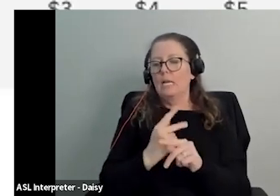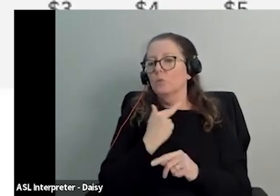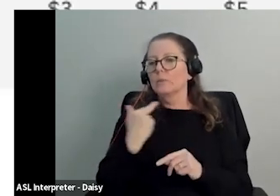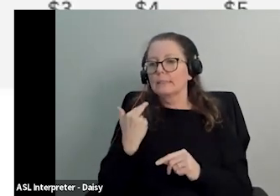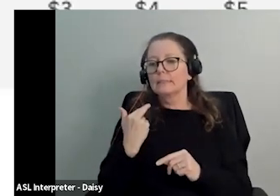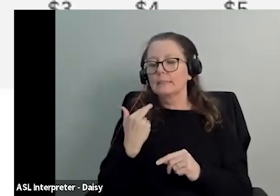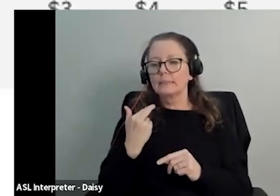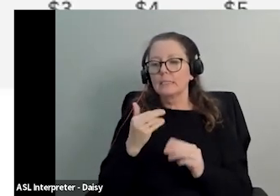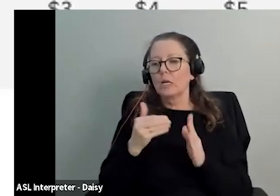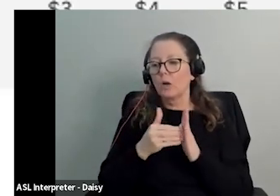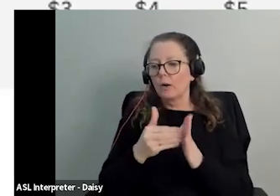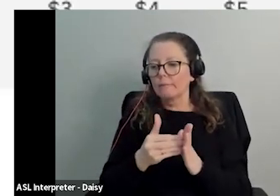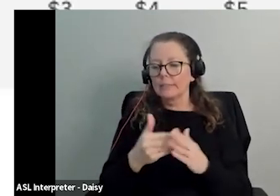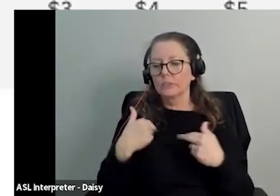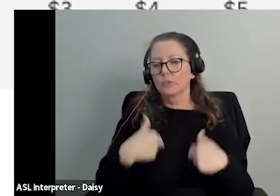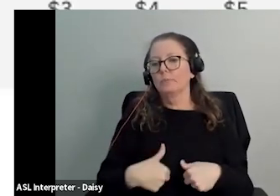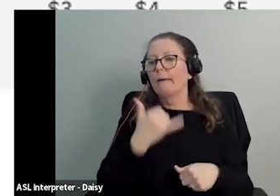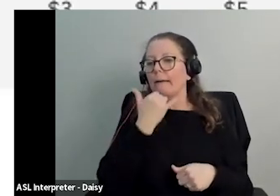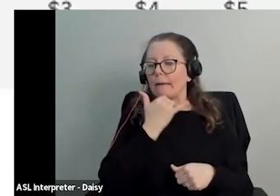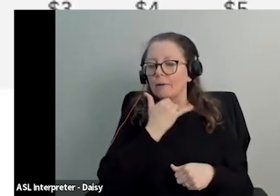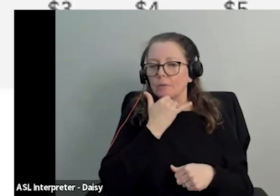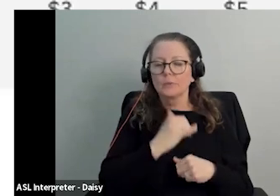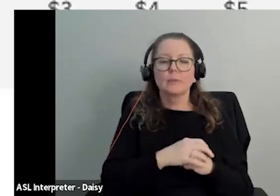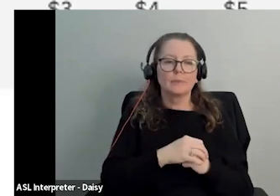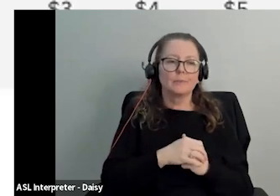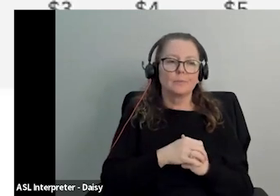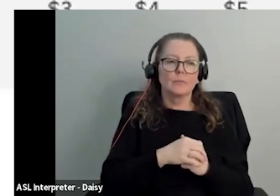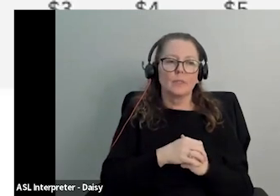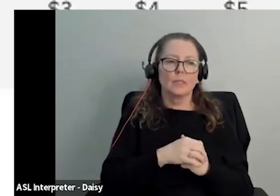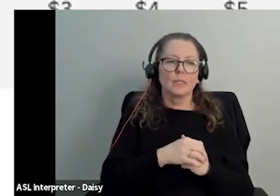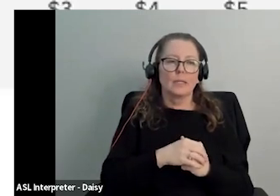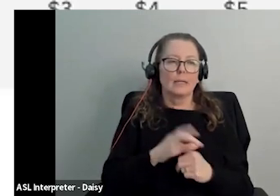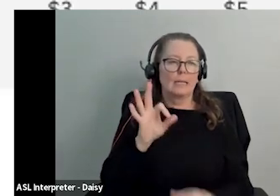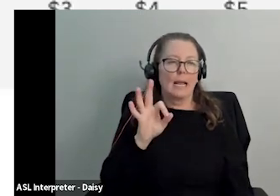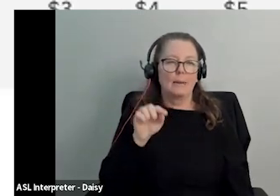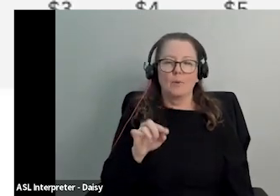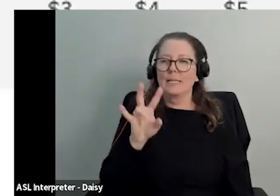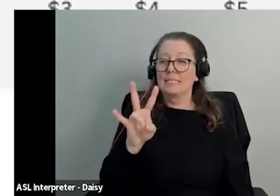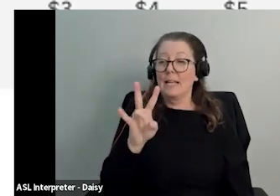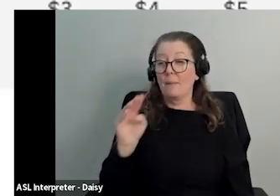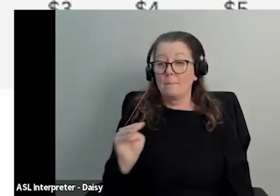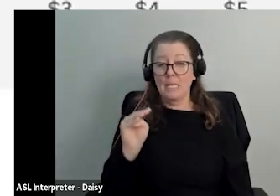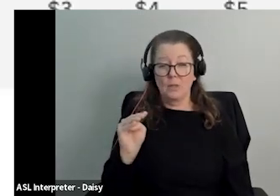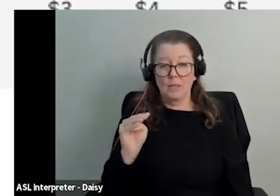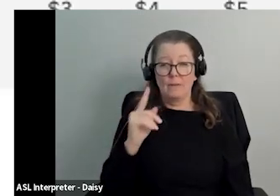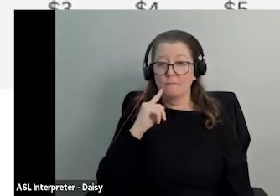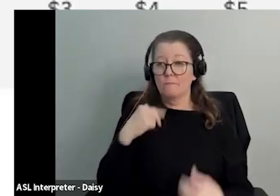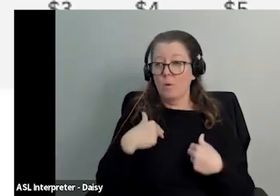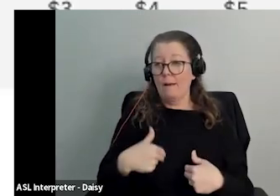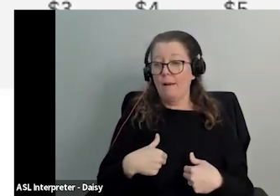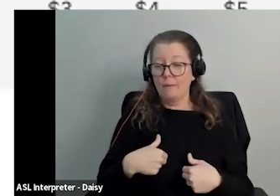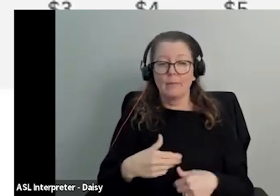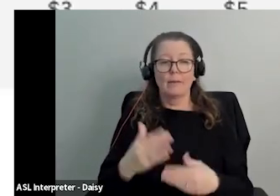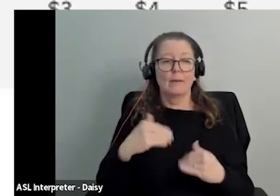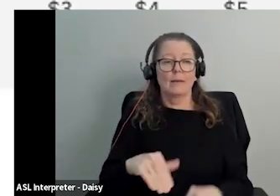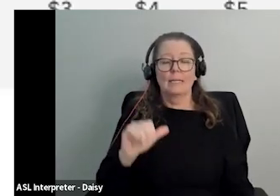it's so often human error. And so in the healthcare, per breach, 9.77 million, and the pharmaceutical,